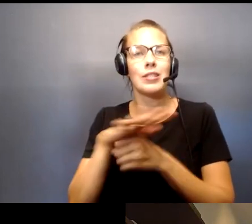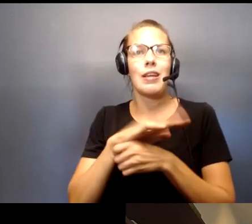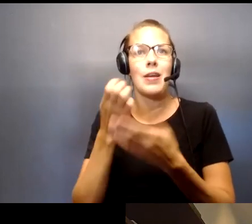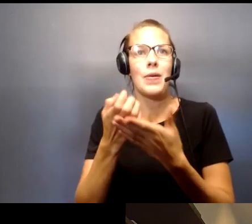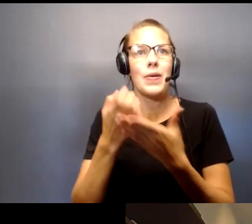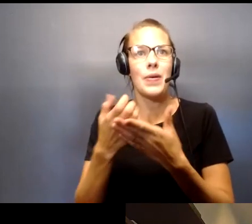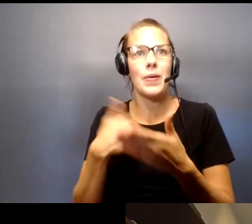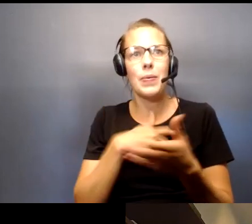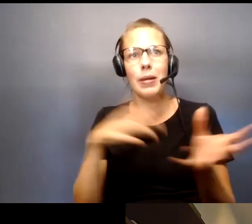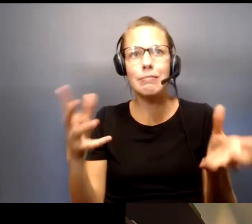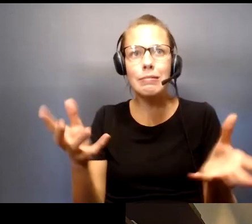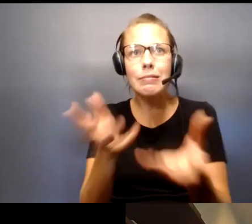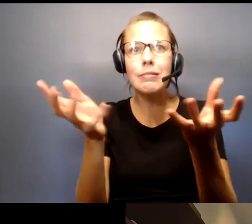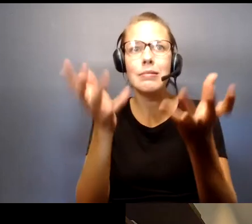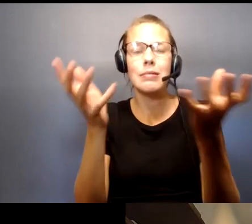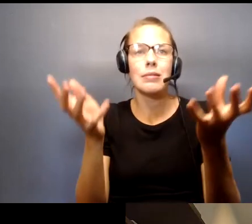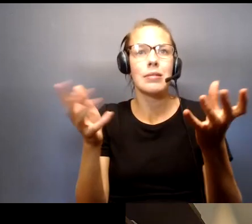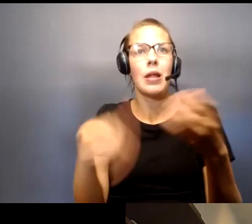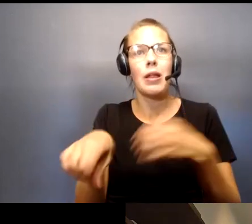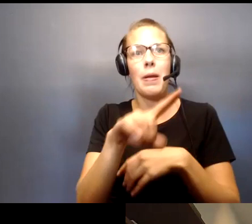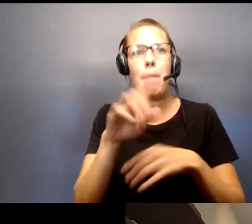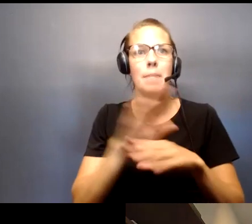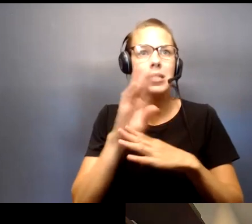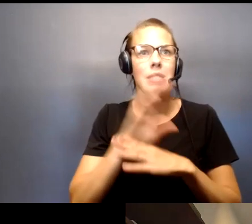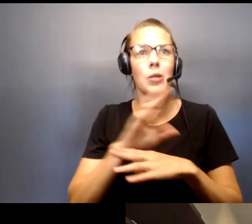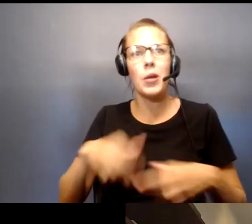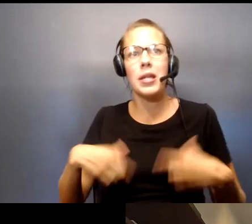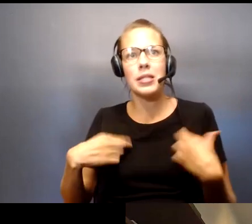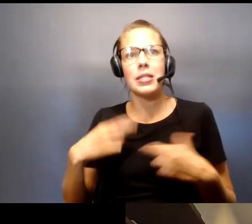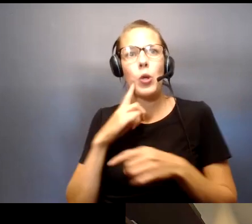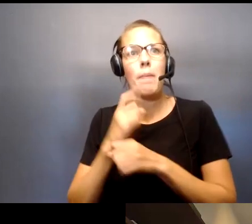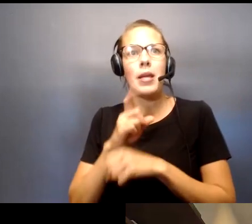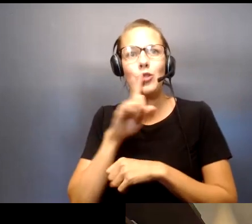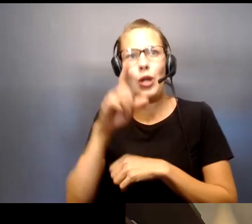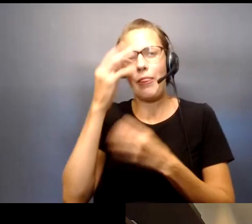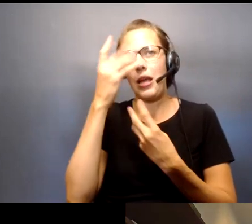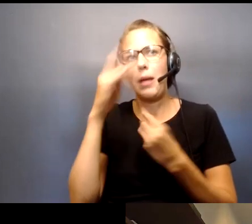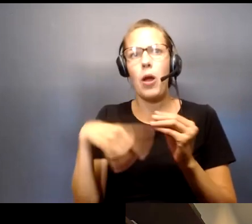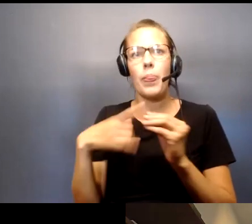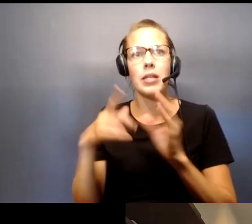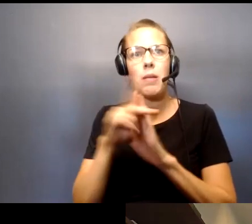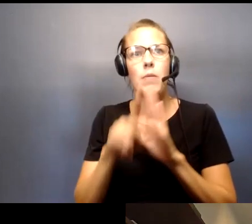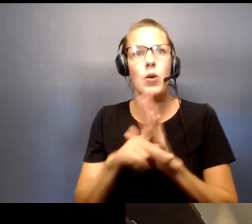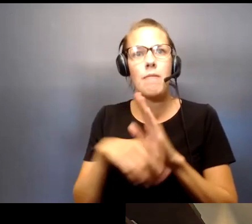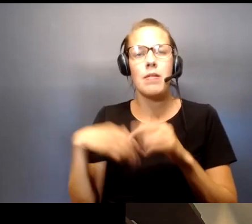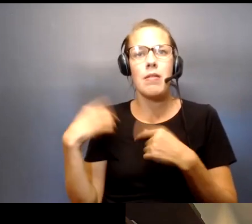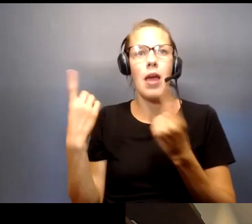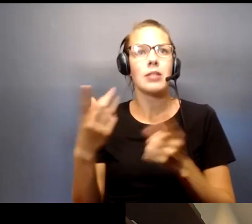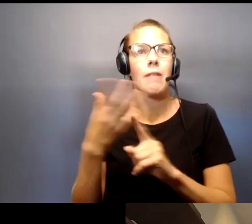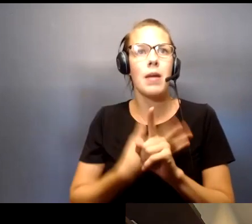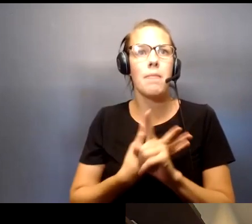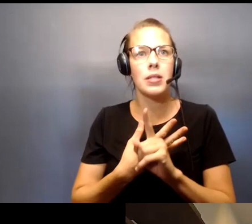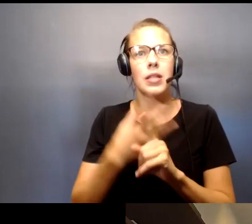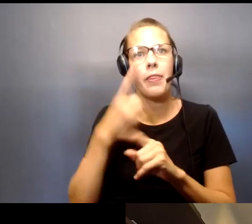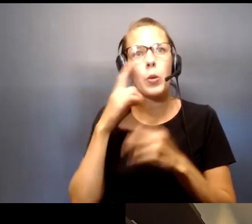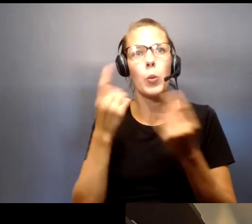we're imploring all residents, all businesses to make sure that they're thinking about these protocols that have been in place over the last 5 months and think about what they can